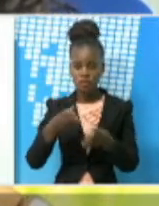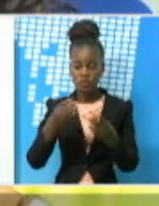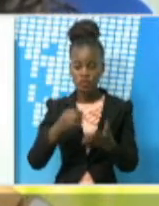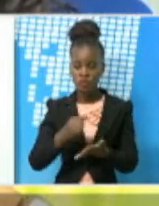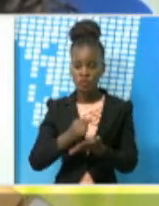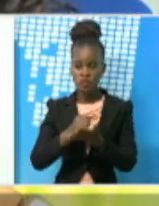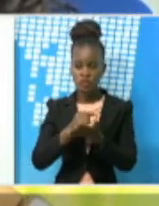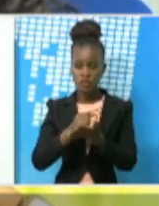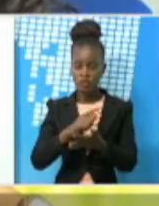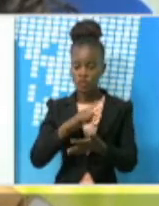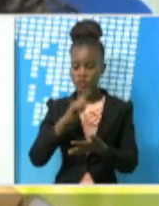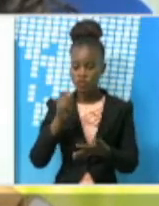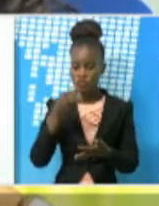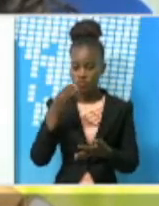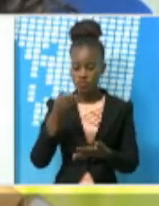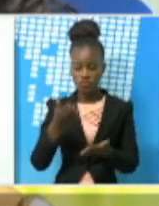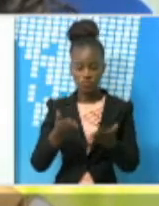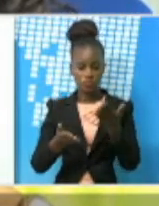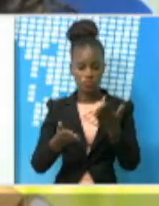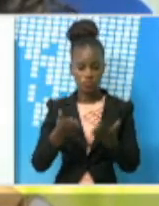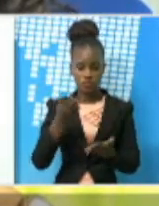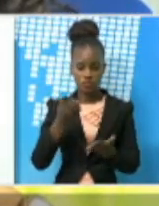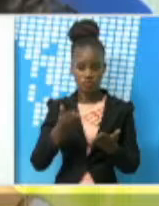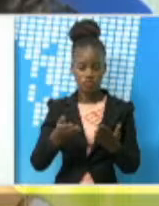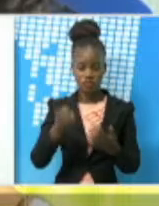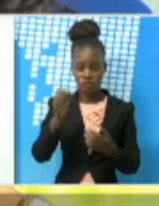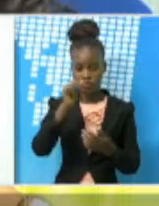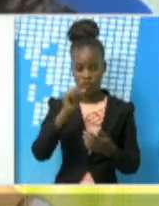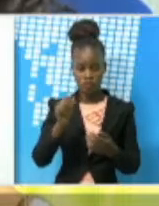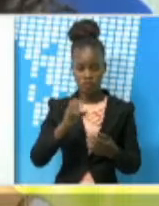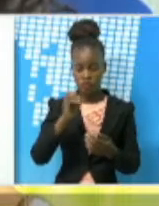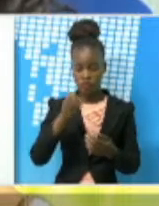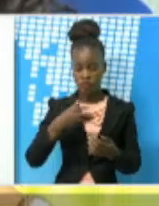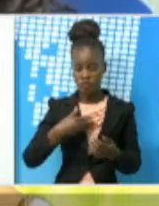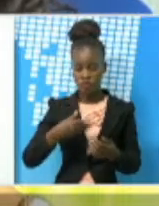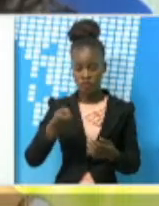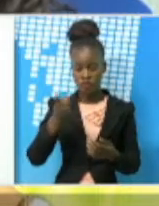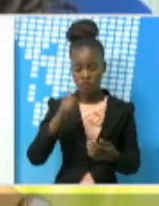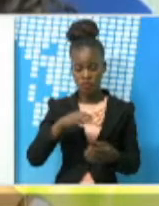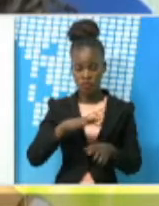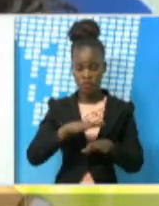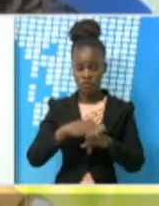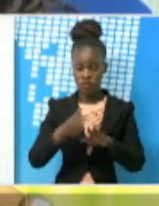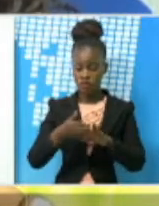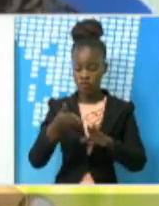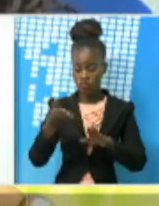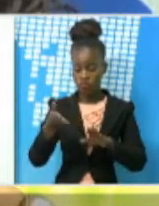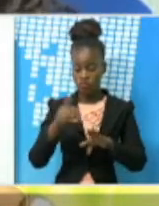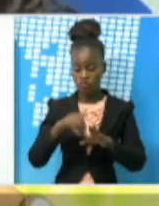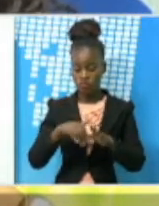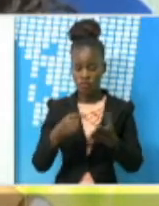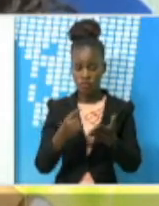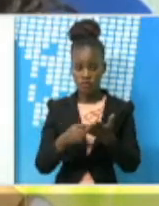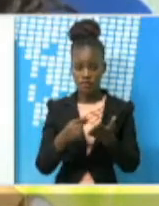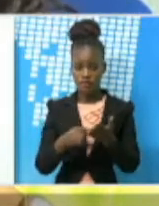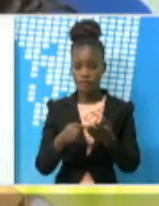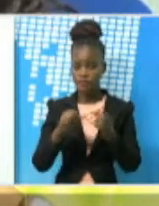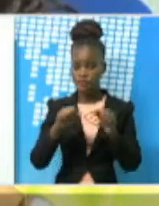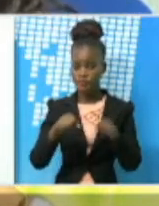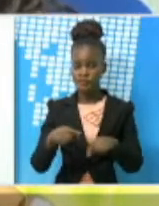the regional balance. So we ensure that we have a footprint throughout Uganda such that we can be able